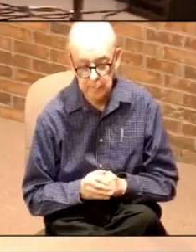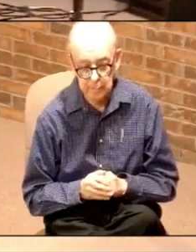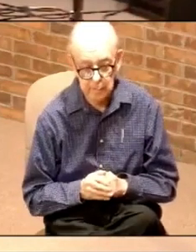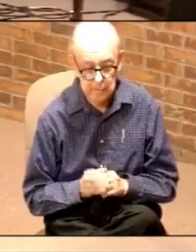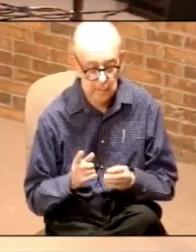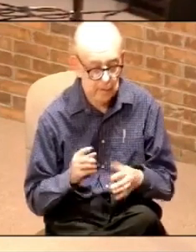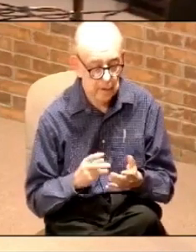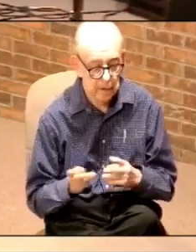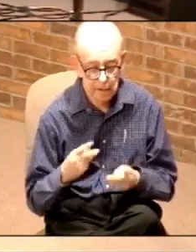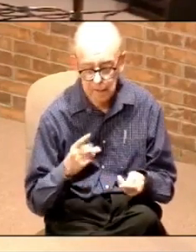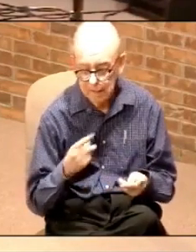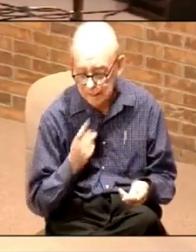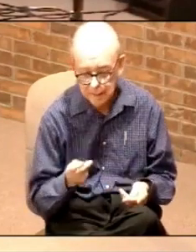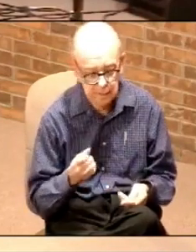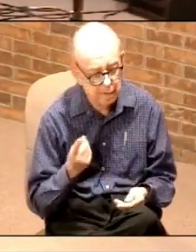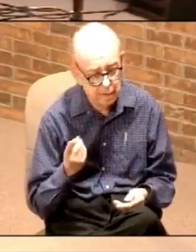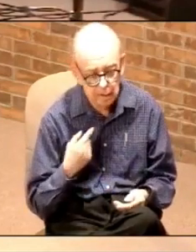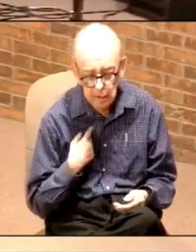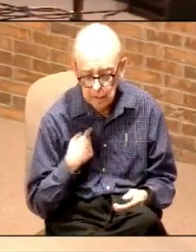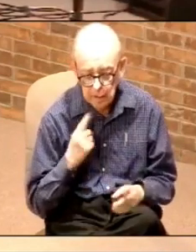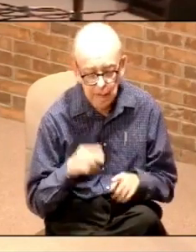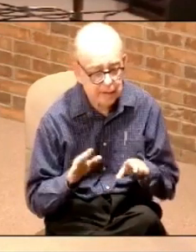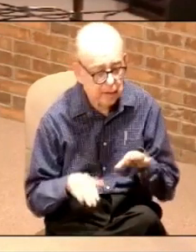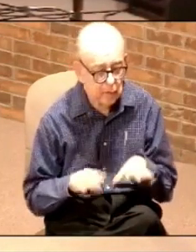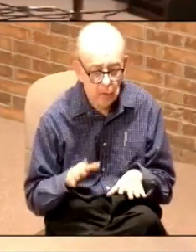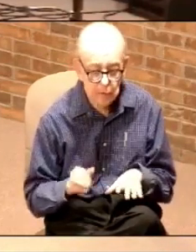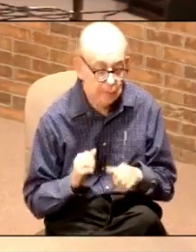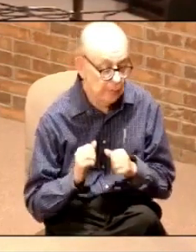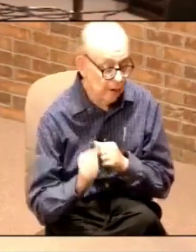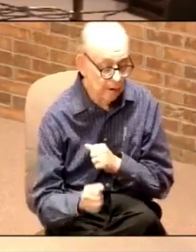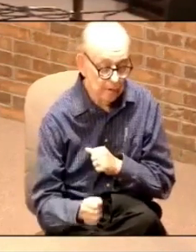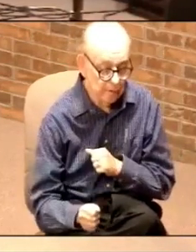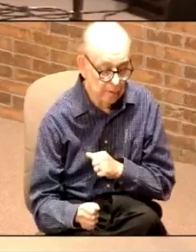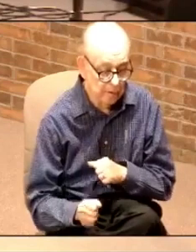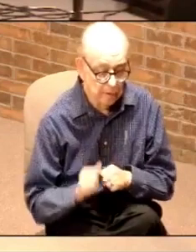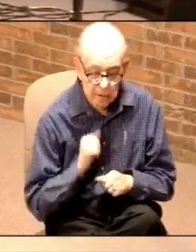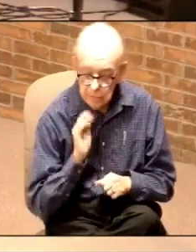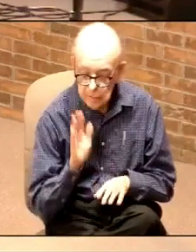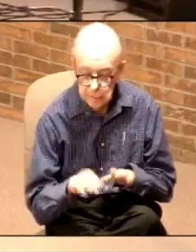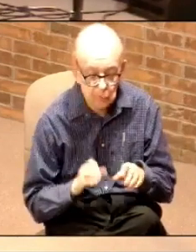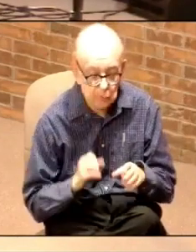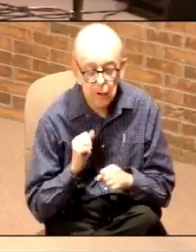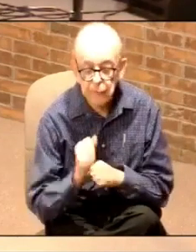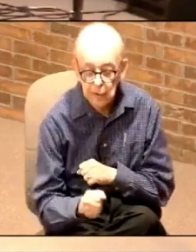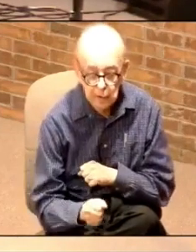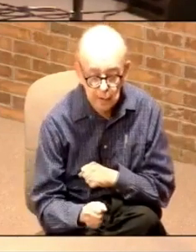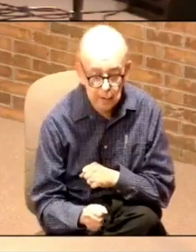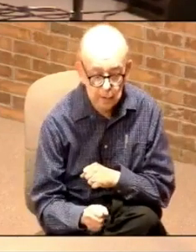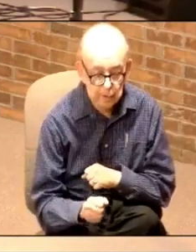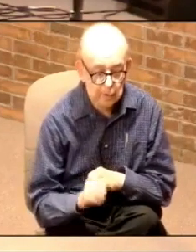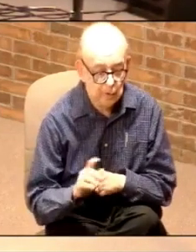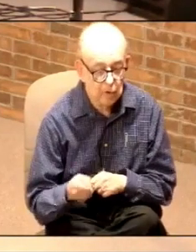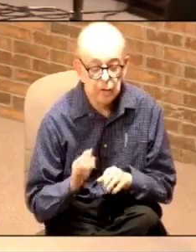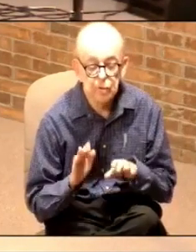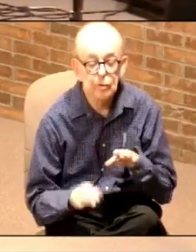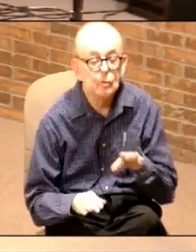And a lot of people say, well, you don't understand, I can't walk far. You don't have to walk far. Just